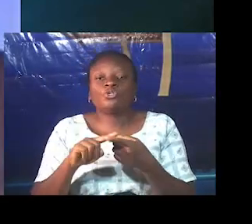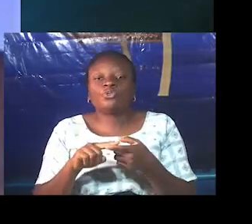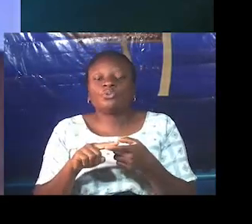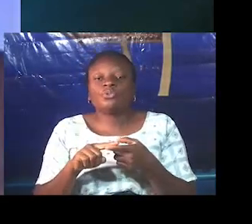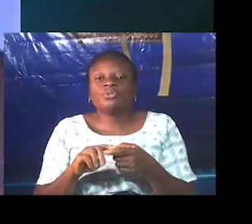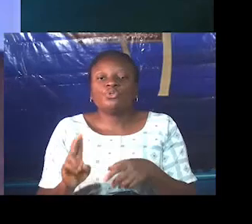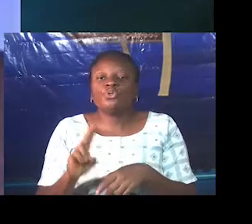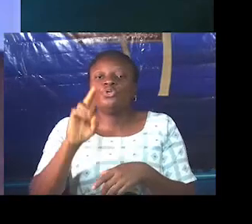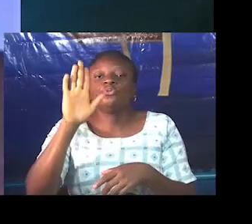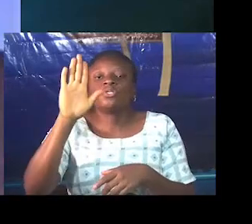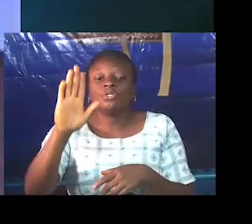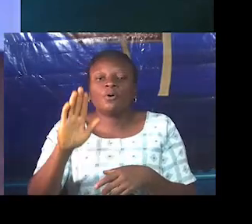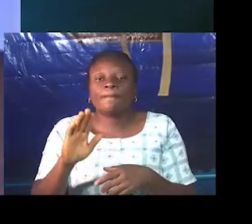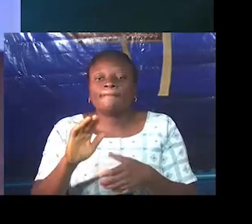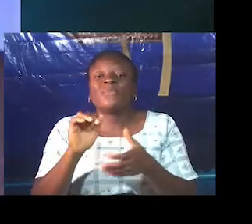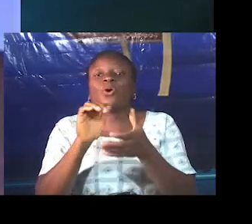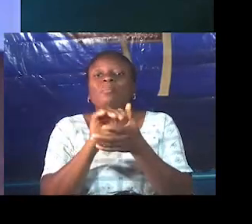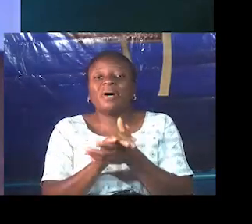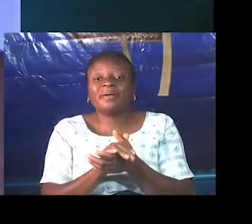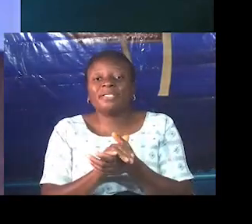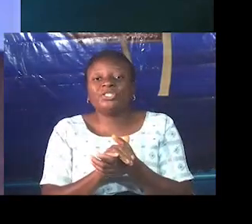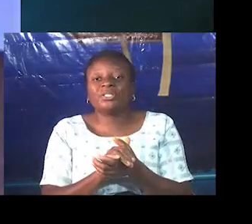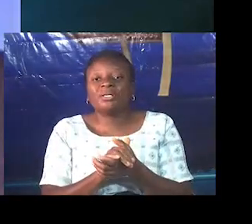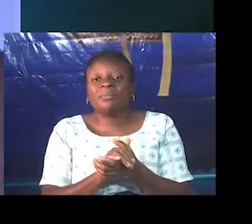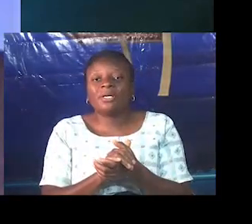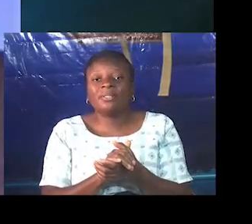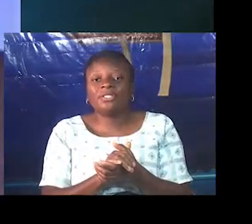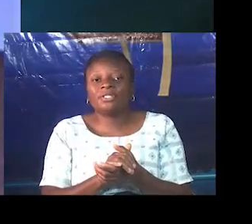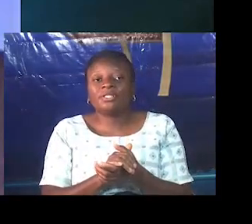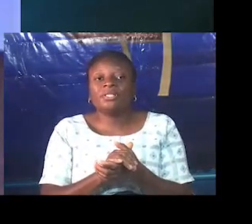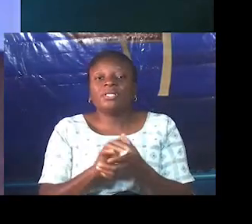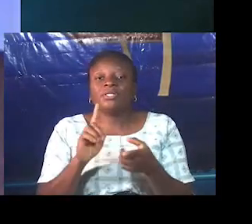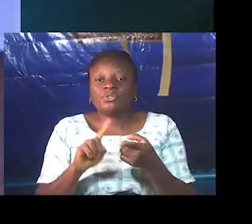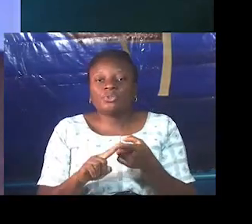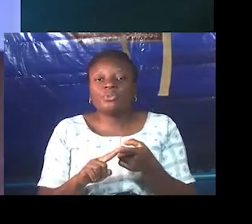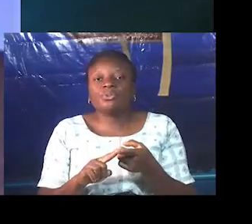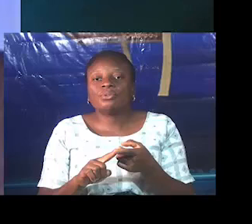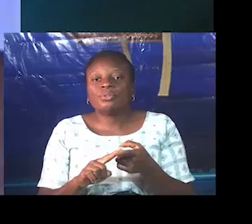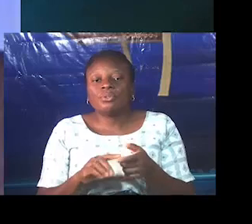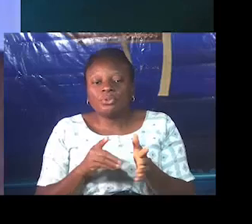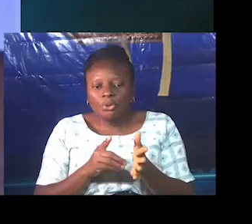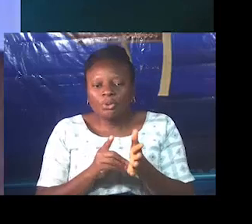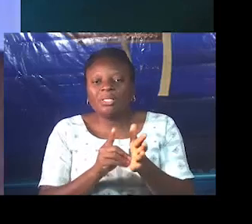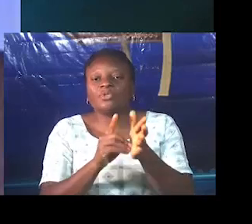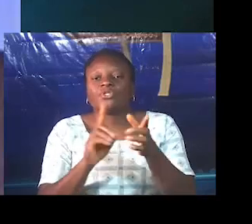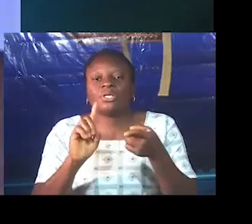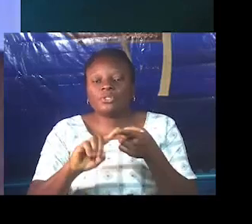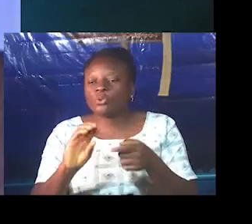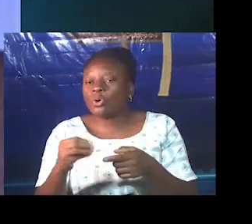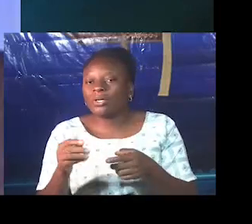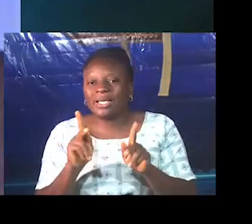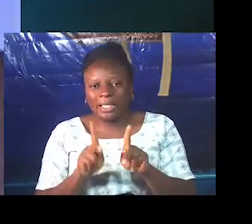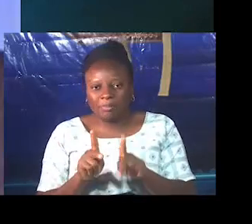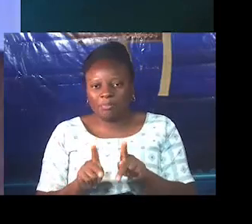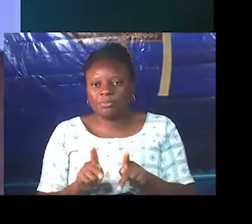Hosea faced in obeying God. Now, so, brother, I want to say to you very strongly that